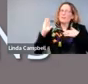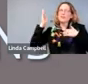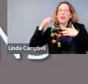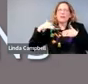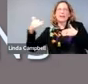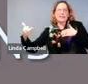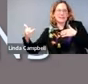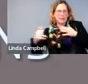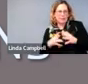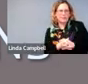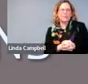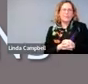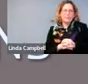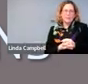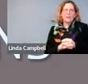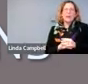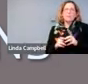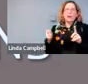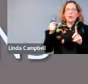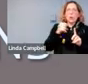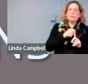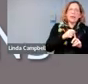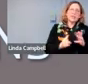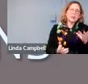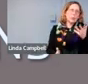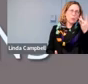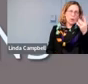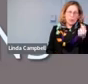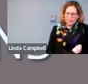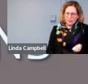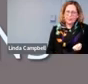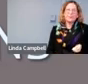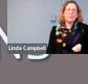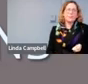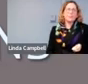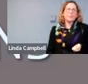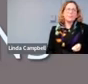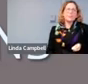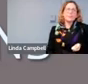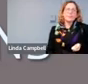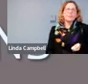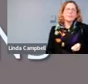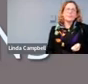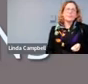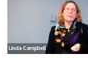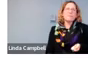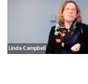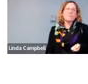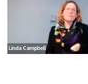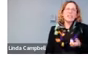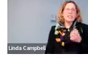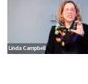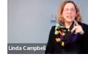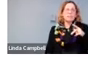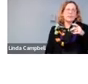That in and of itself is a whole 1 hour lecture, which I'm happy to do. But let's get back to why we should care.